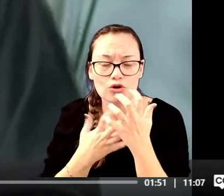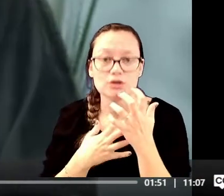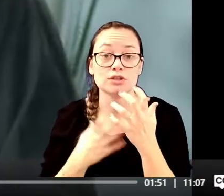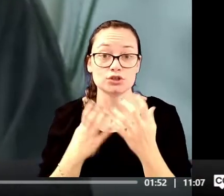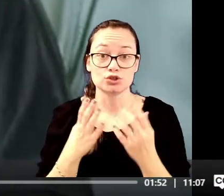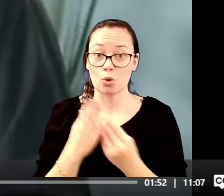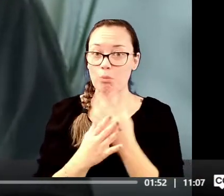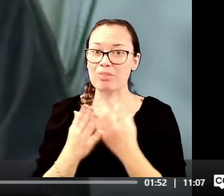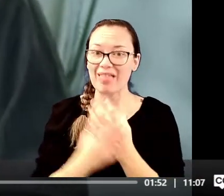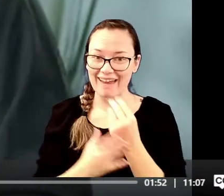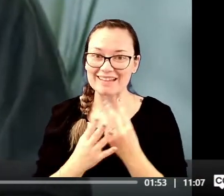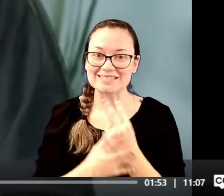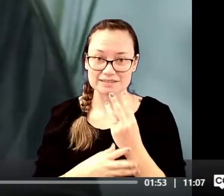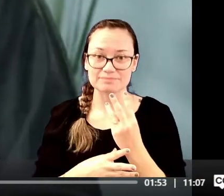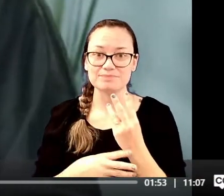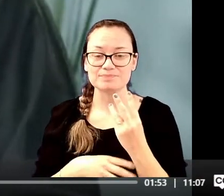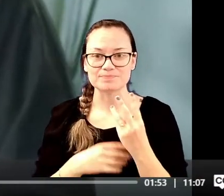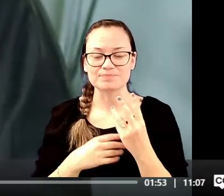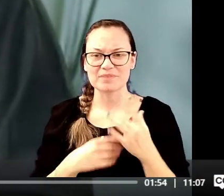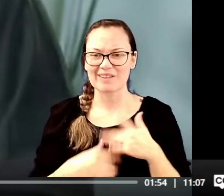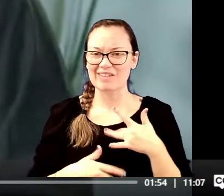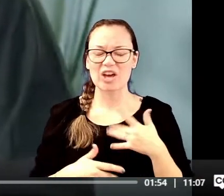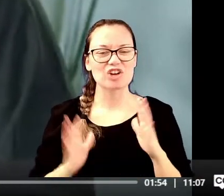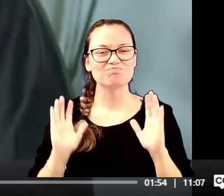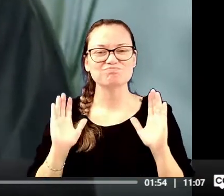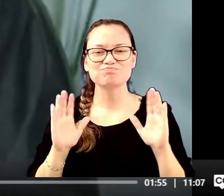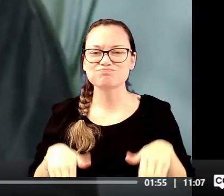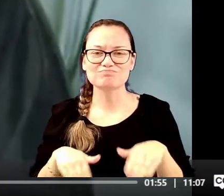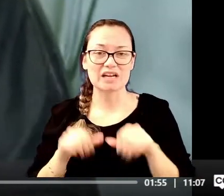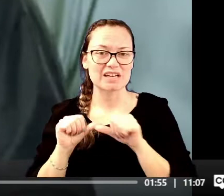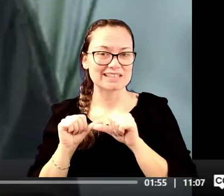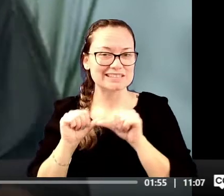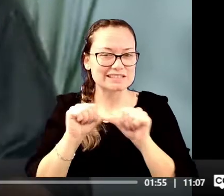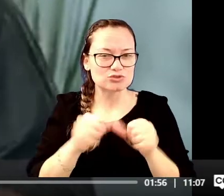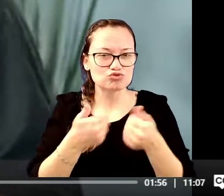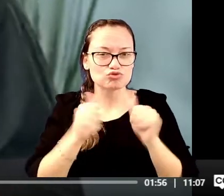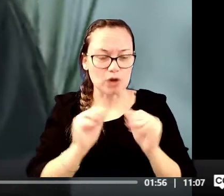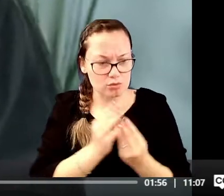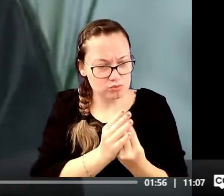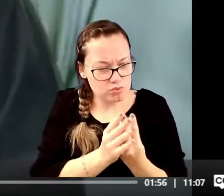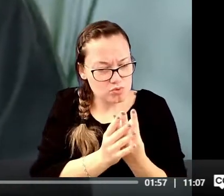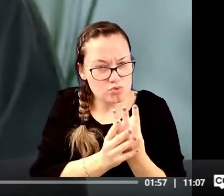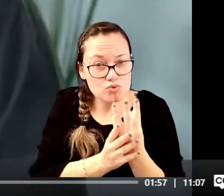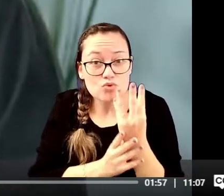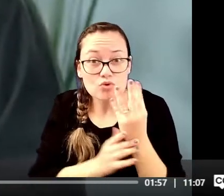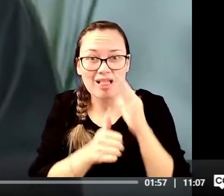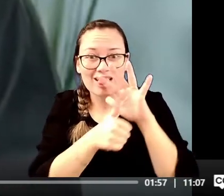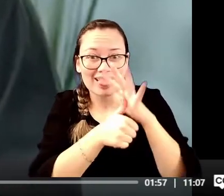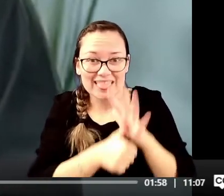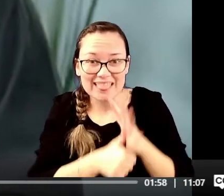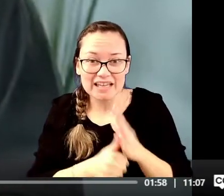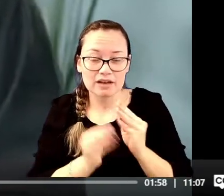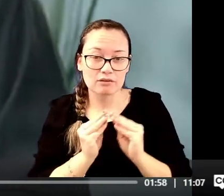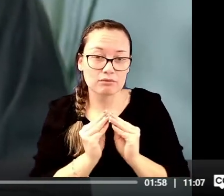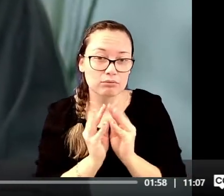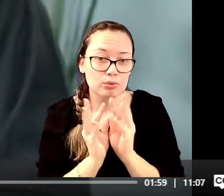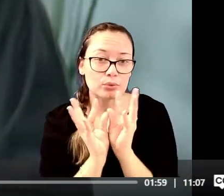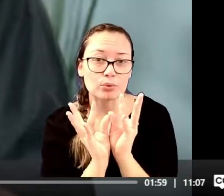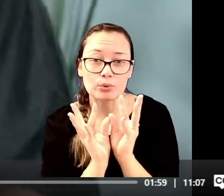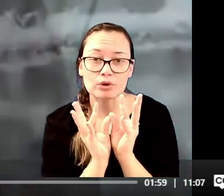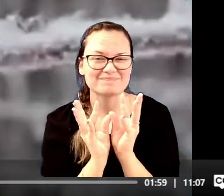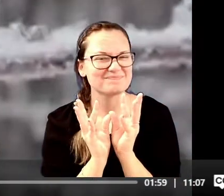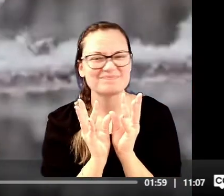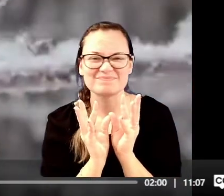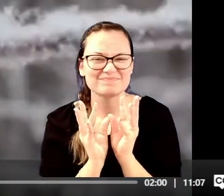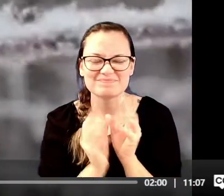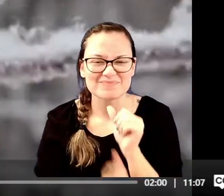do the math on that and realize that it's not worth it to continue to try and fight for that limited amount of sunlight that's available throughout the day, which is why a